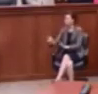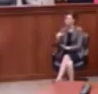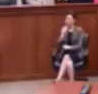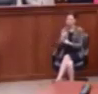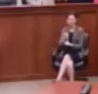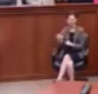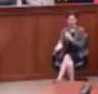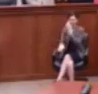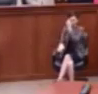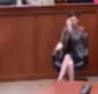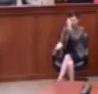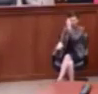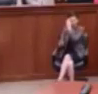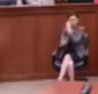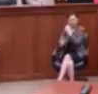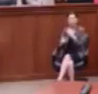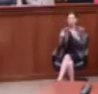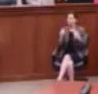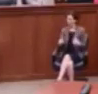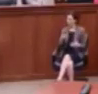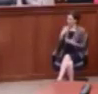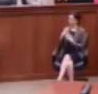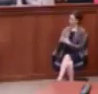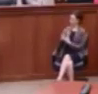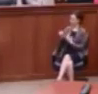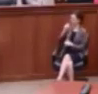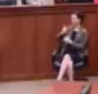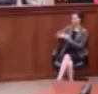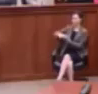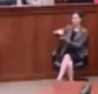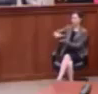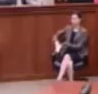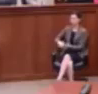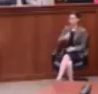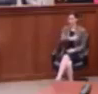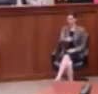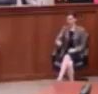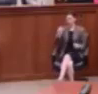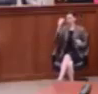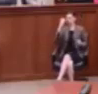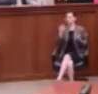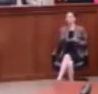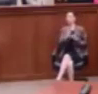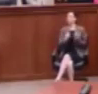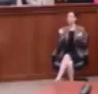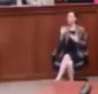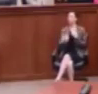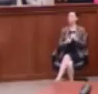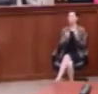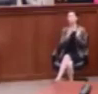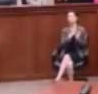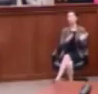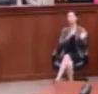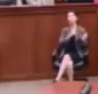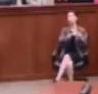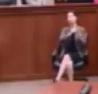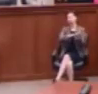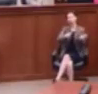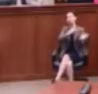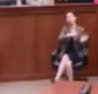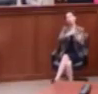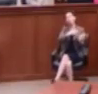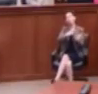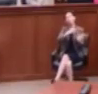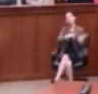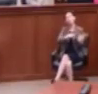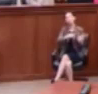working. It should be a very viable option for every single student to consider, even those who may have said for years that they were planning on going to college and have every intention to, but